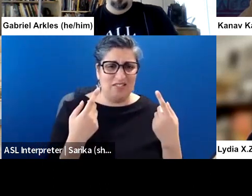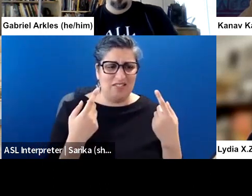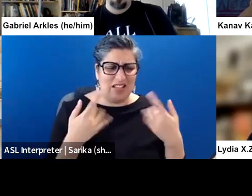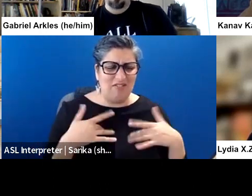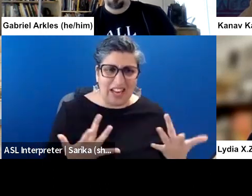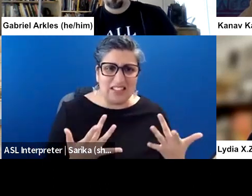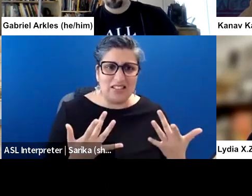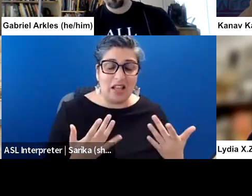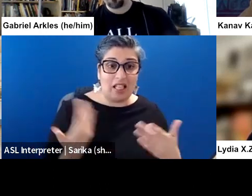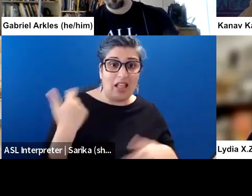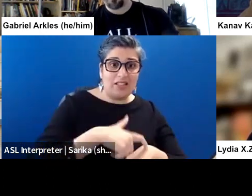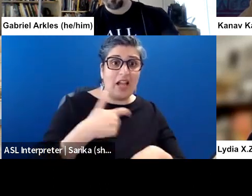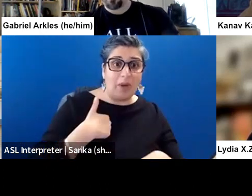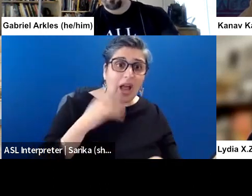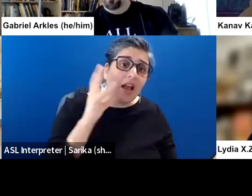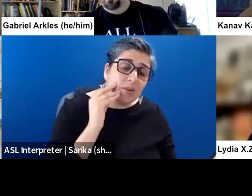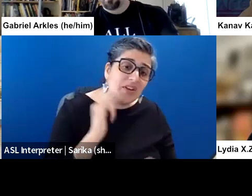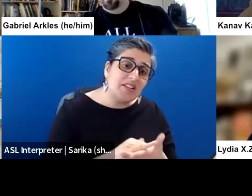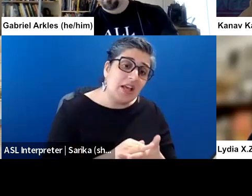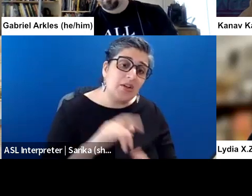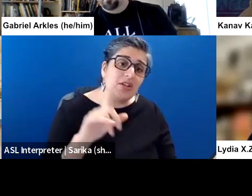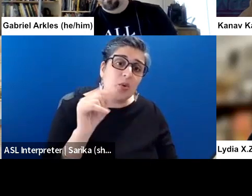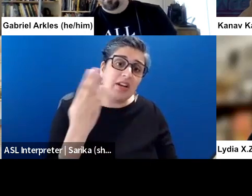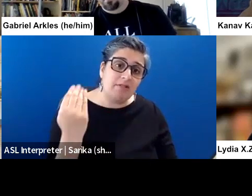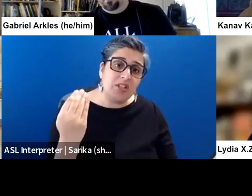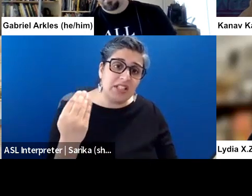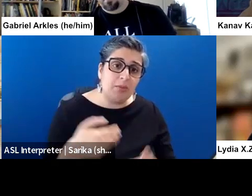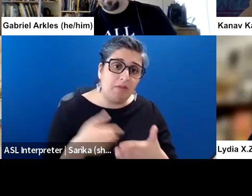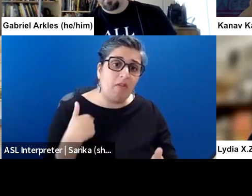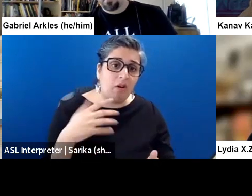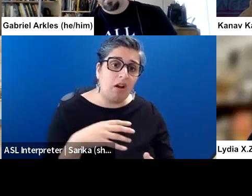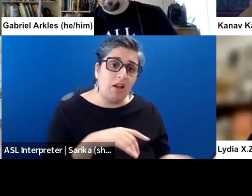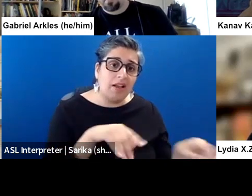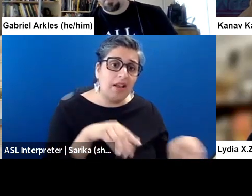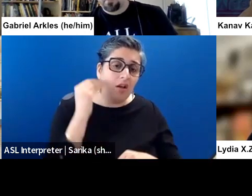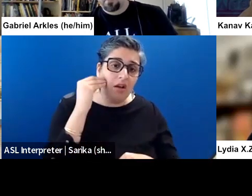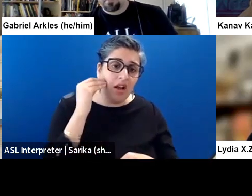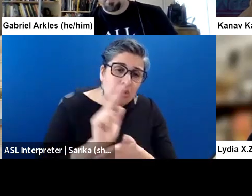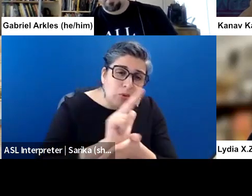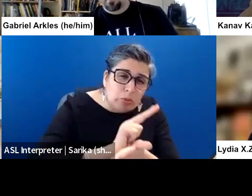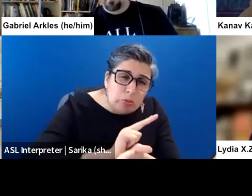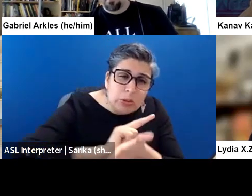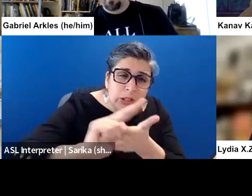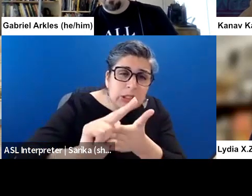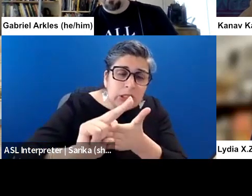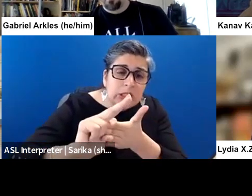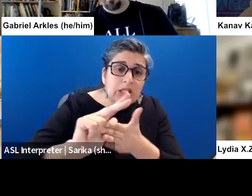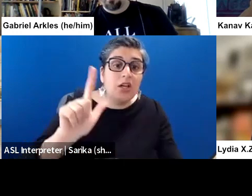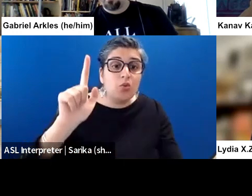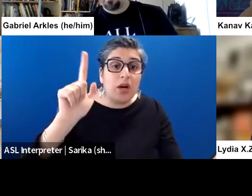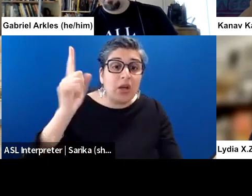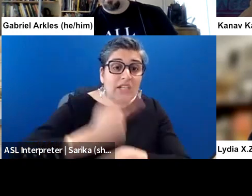prison was 2014, a few months before I came home. And I spent 3 weeks straight, that's 21